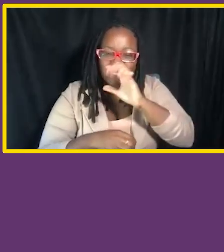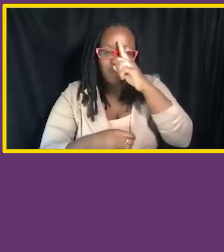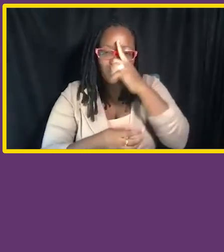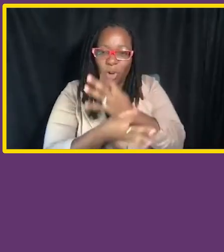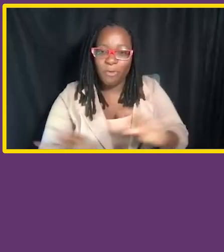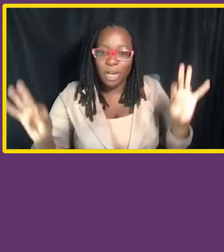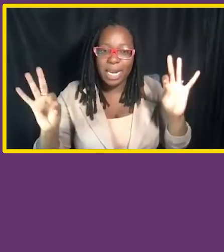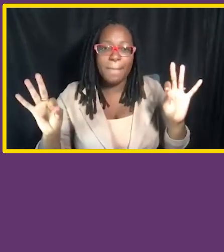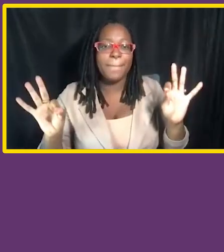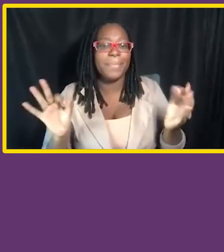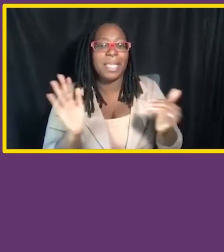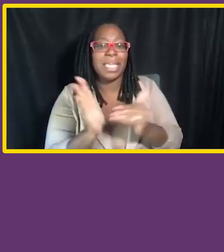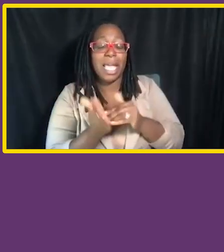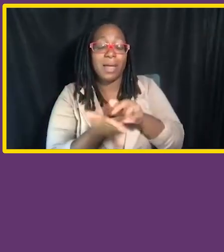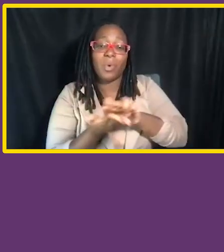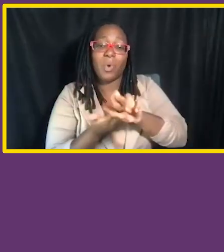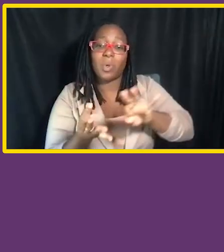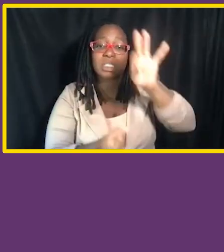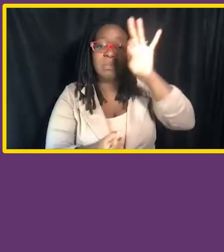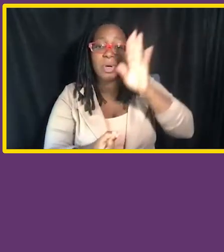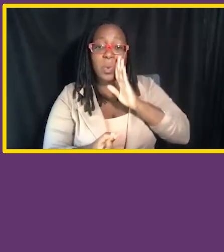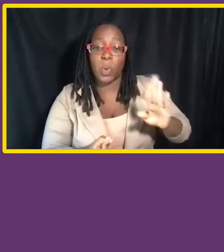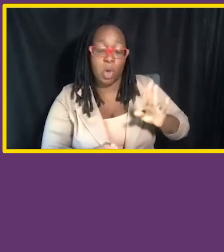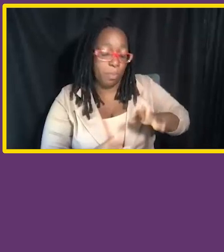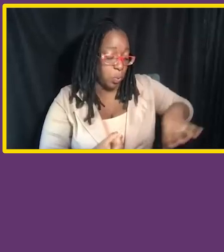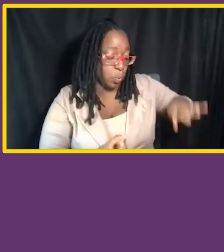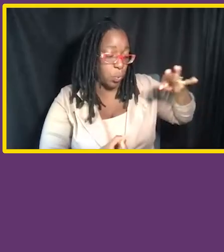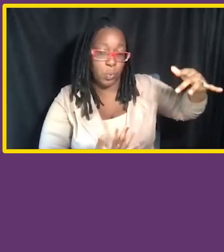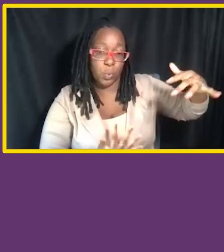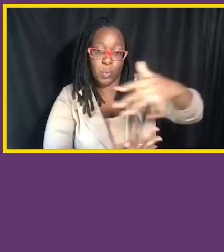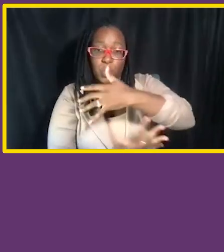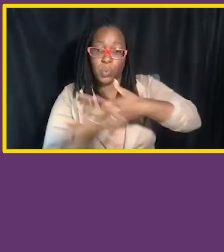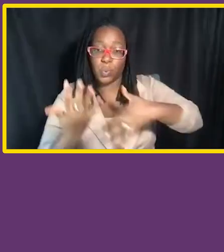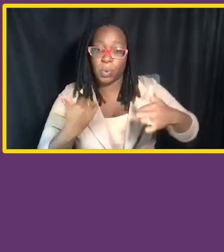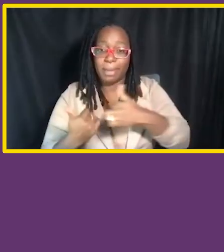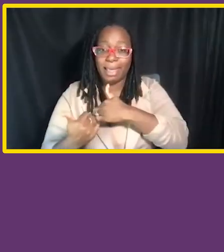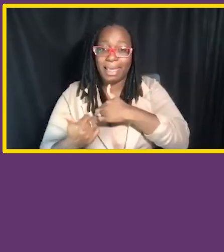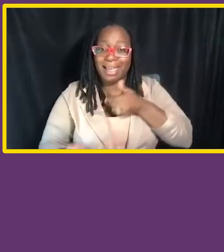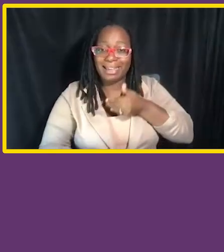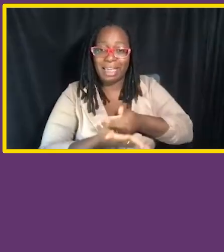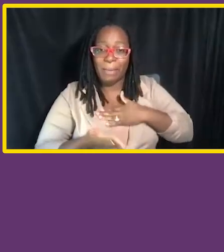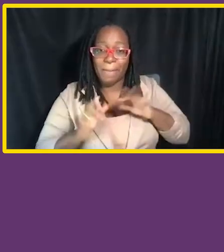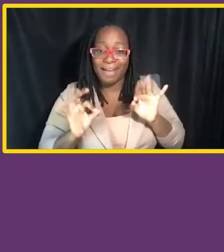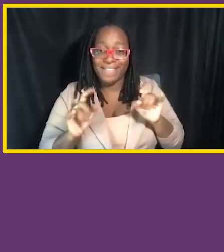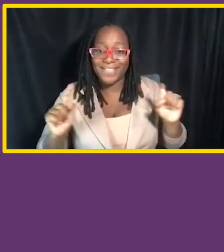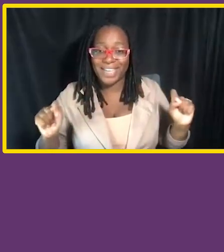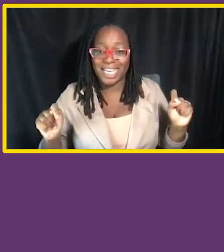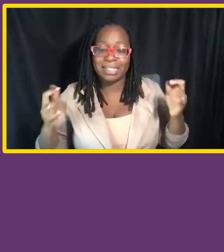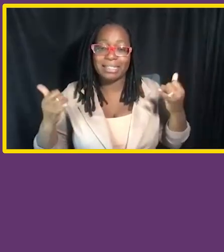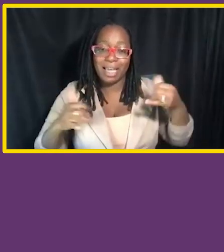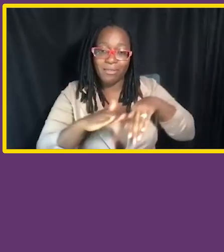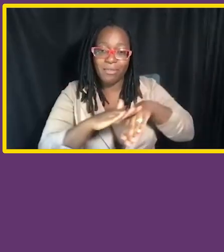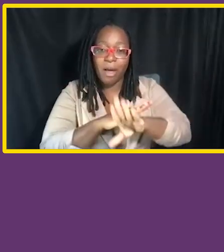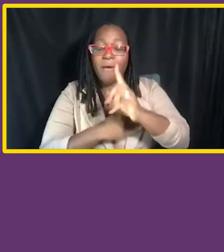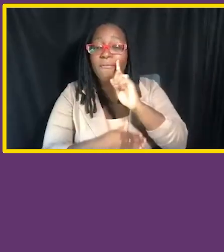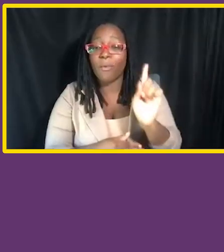left leads my feet without ceasing into the camp of the righteous and into the tents of the free,